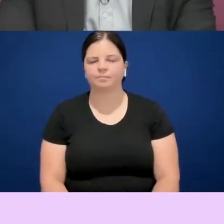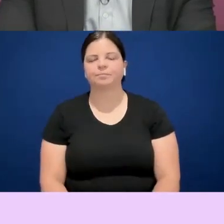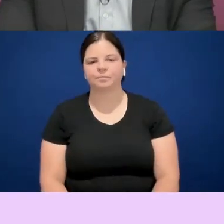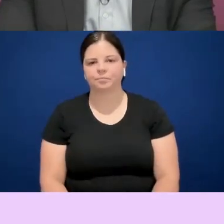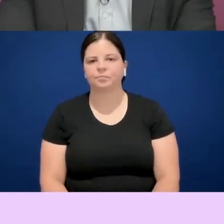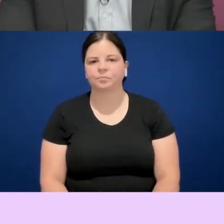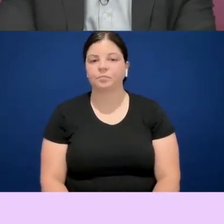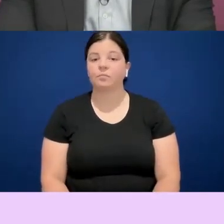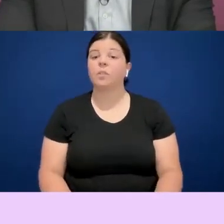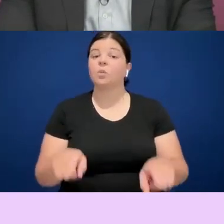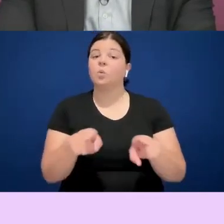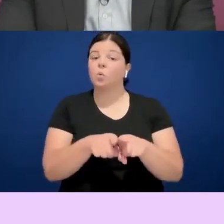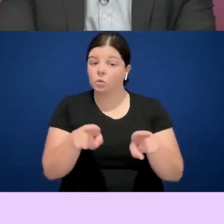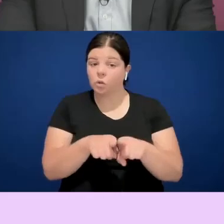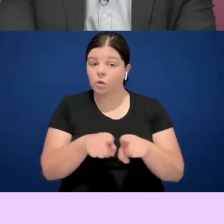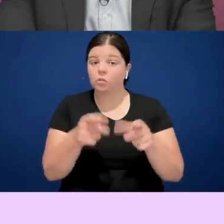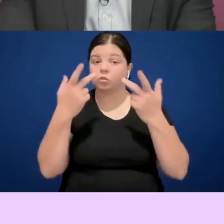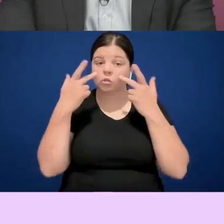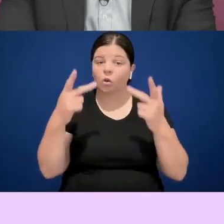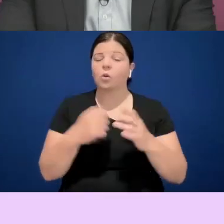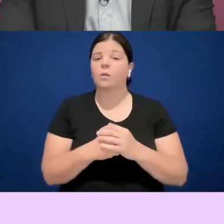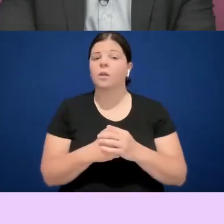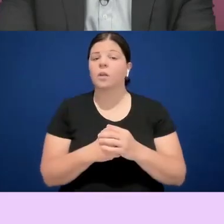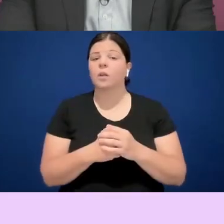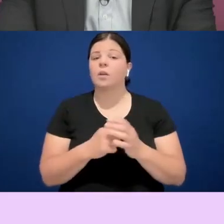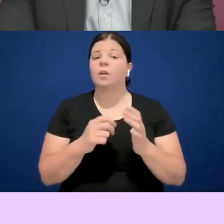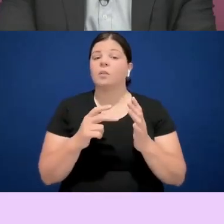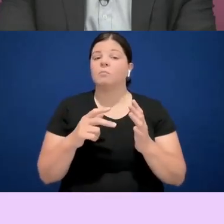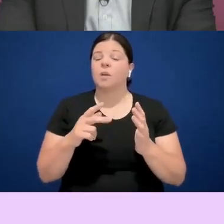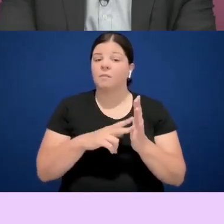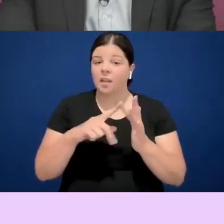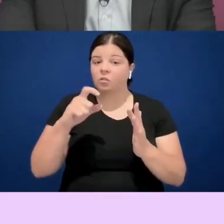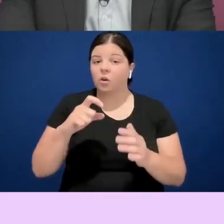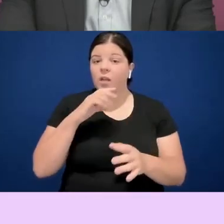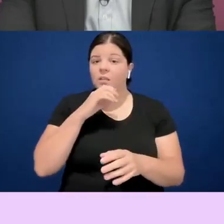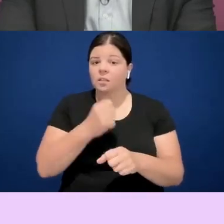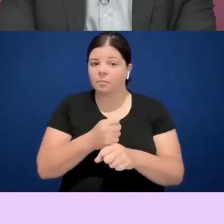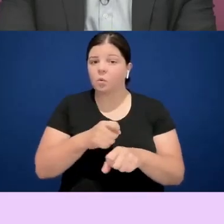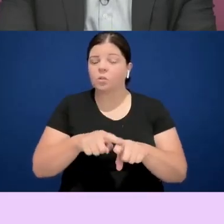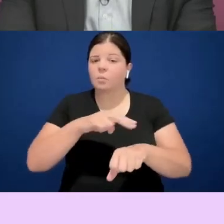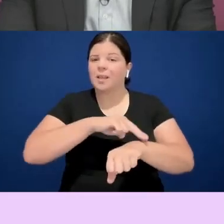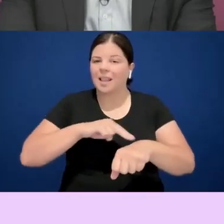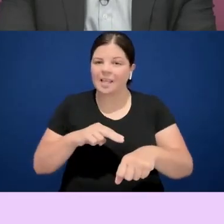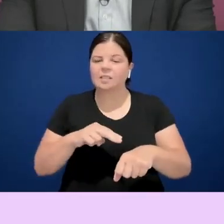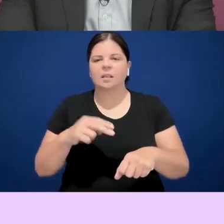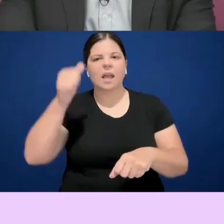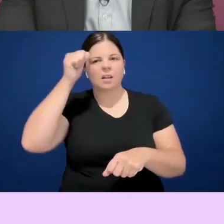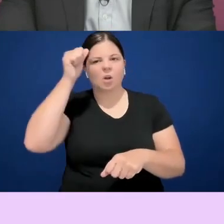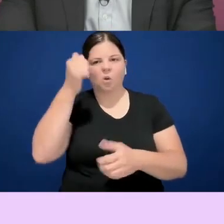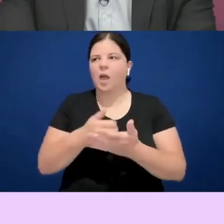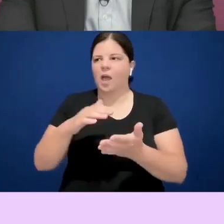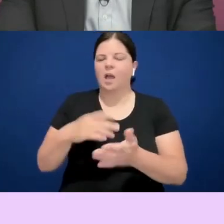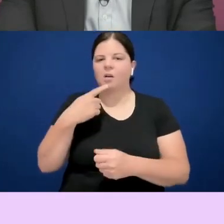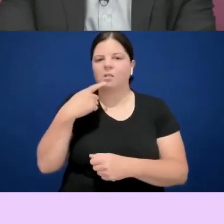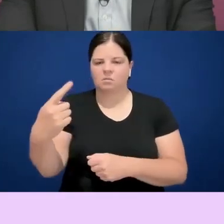that government and Victoria Police employees are much more likely than community members to know how to report corruption. So for IBAC and the sector,